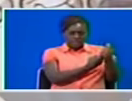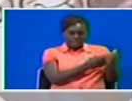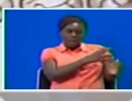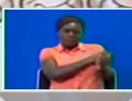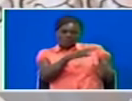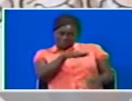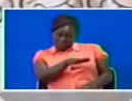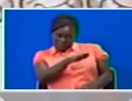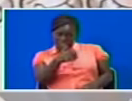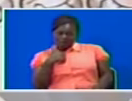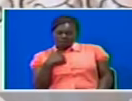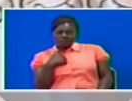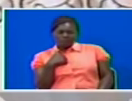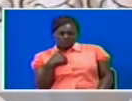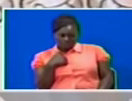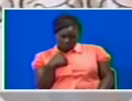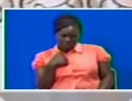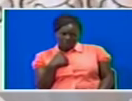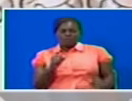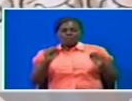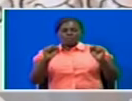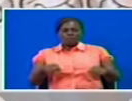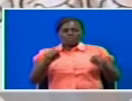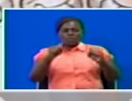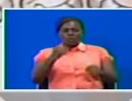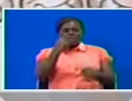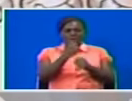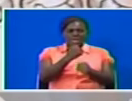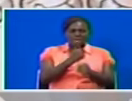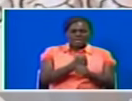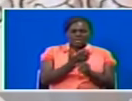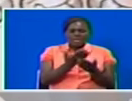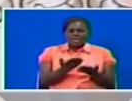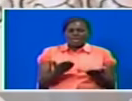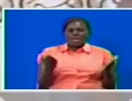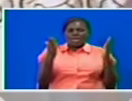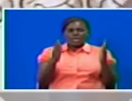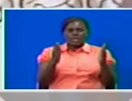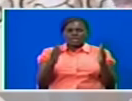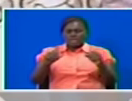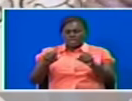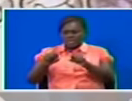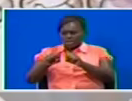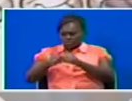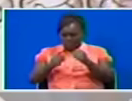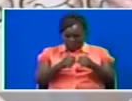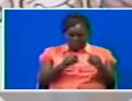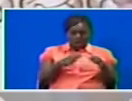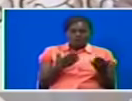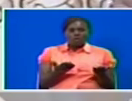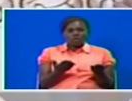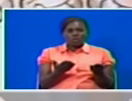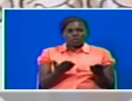you have is capable of making any hotspot in this country or any